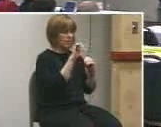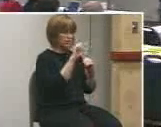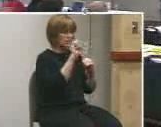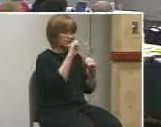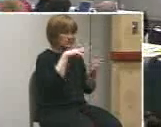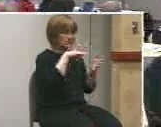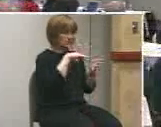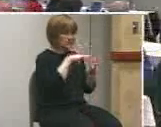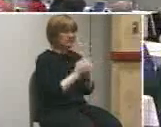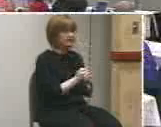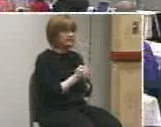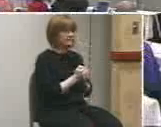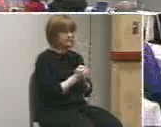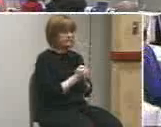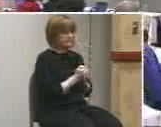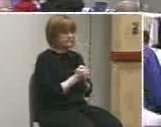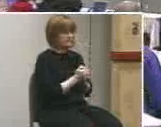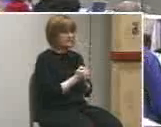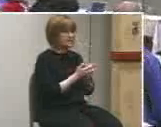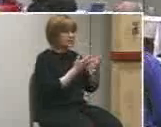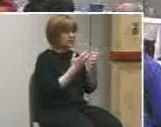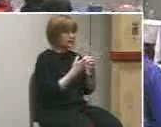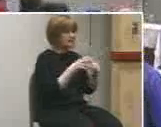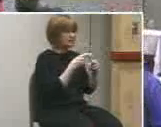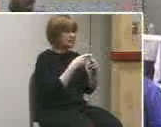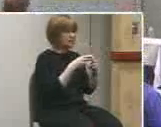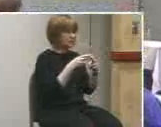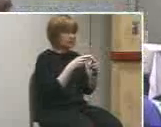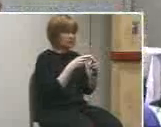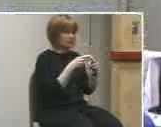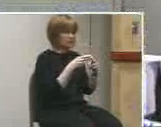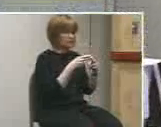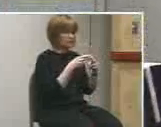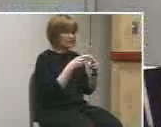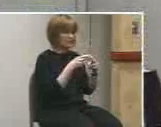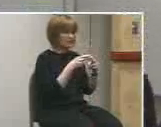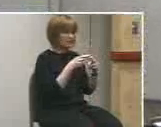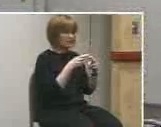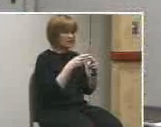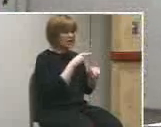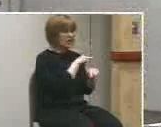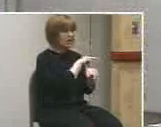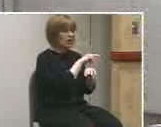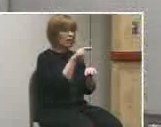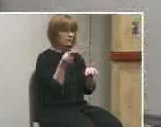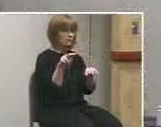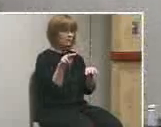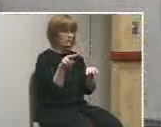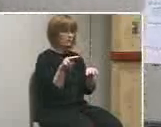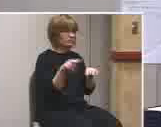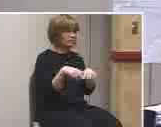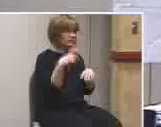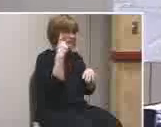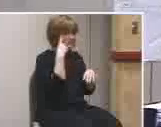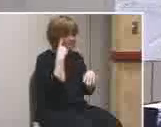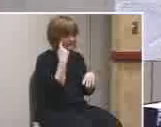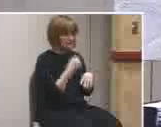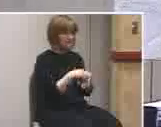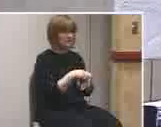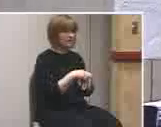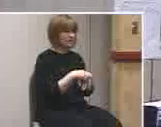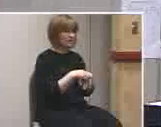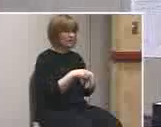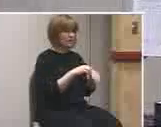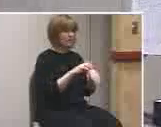just give you a very brief kind of overview of what we should be thinking, where we've come, where we're going as we do